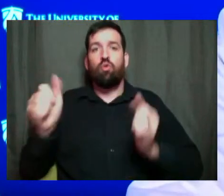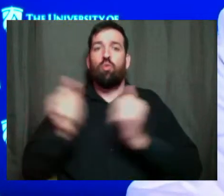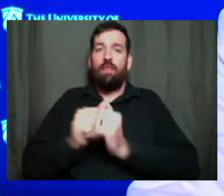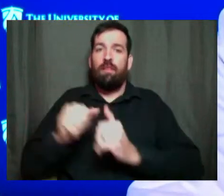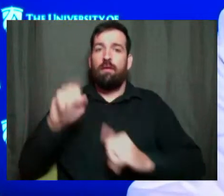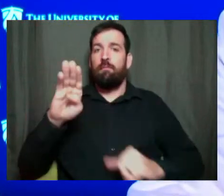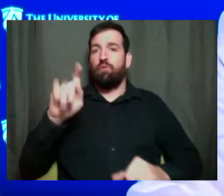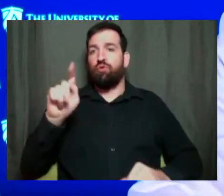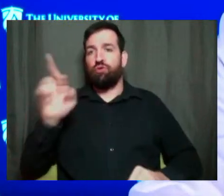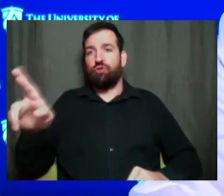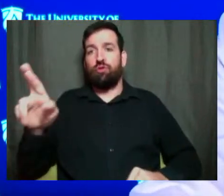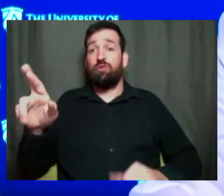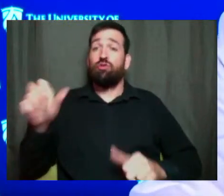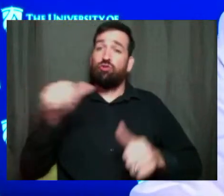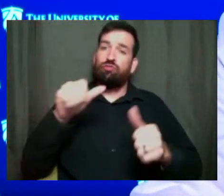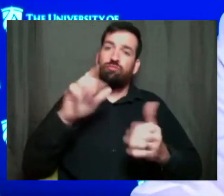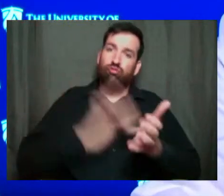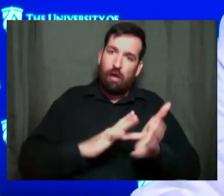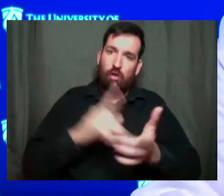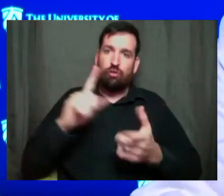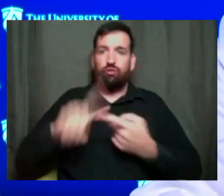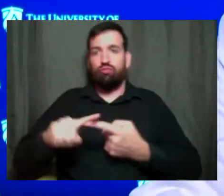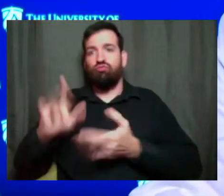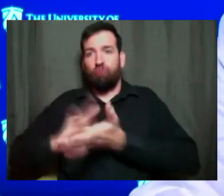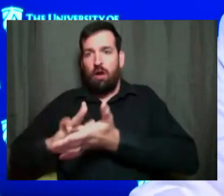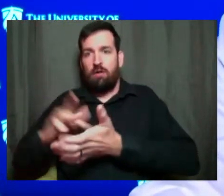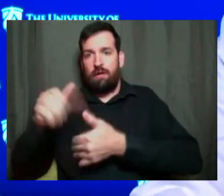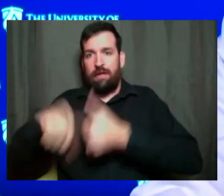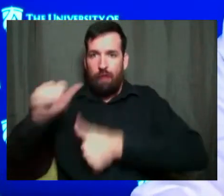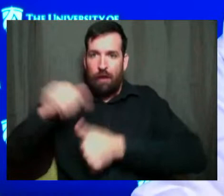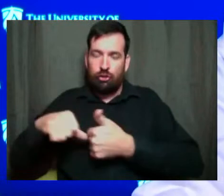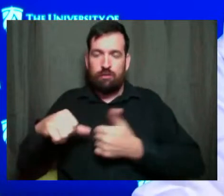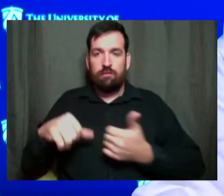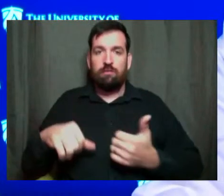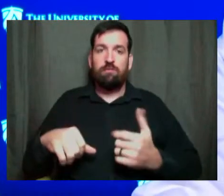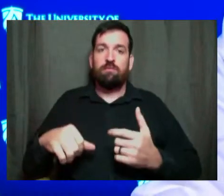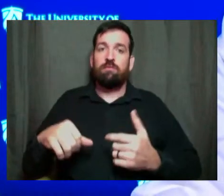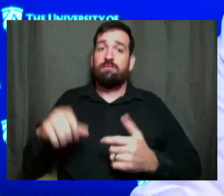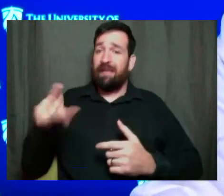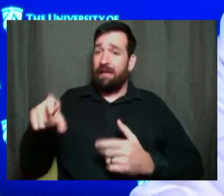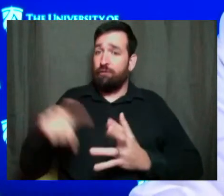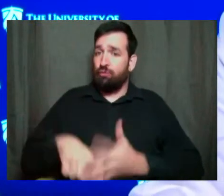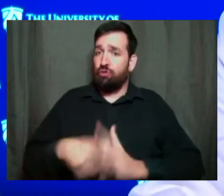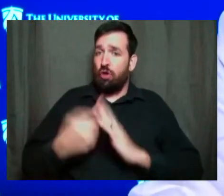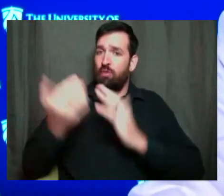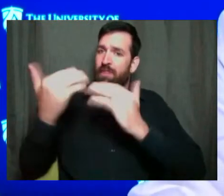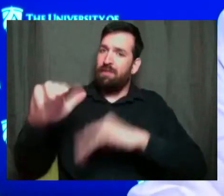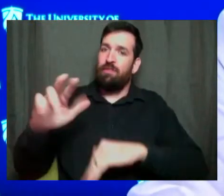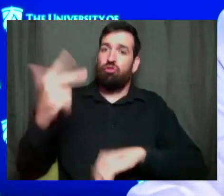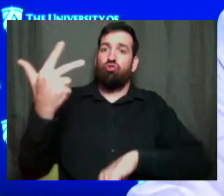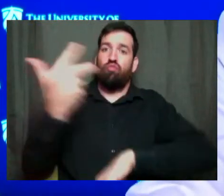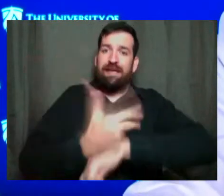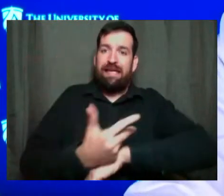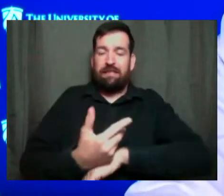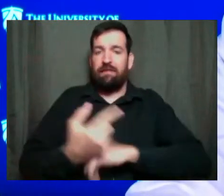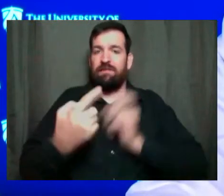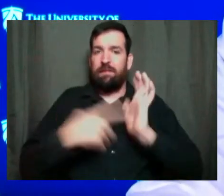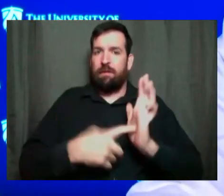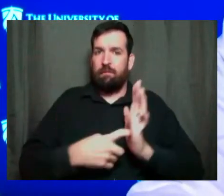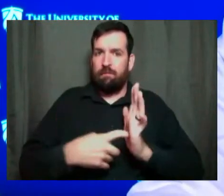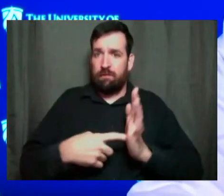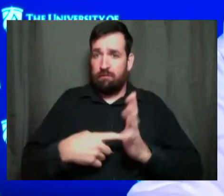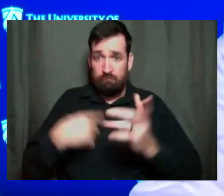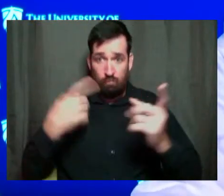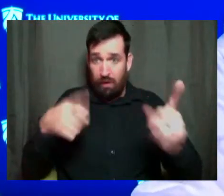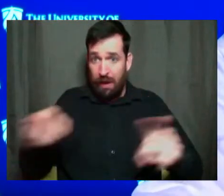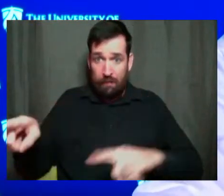drug-drug interactions. And if you look at the study on the Pfizer pill, they had to start within 3 days of onset of symptoms. So we don't know what's going to happen for those patients who